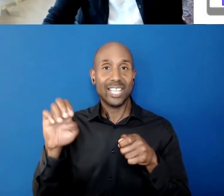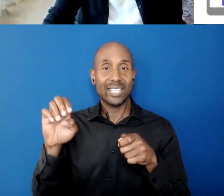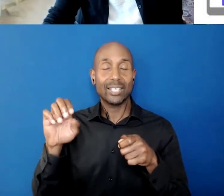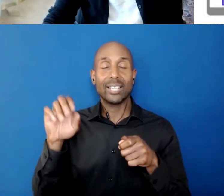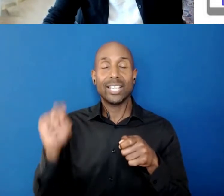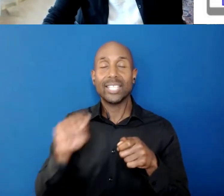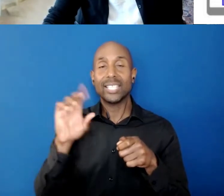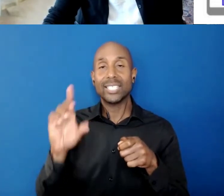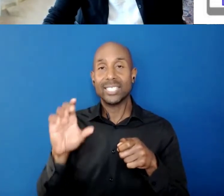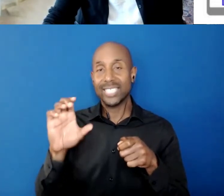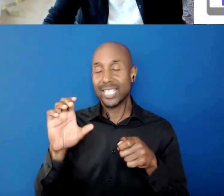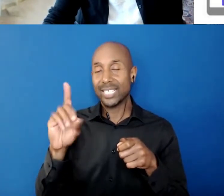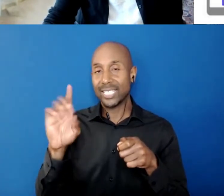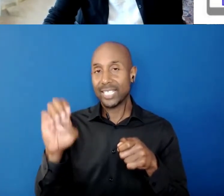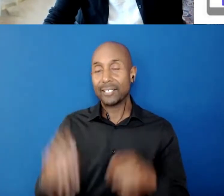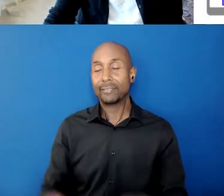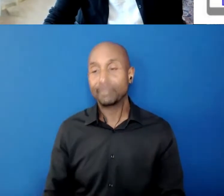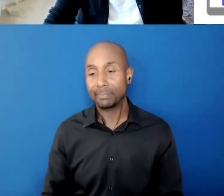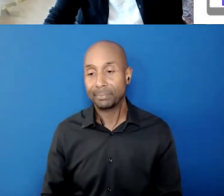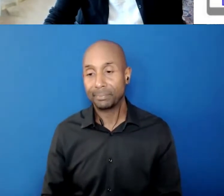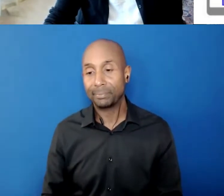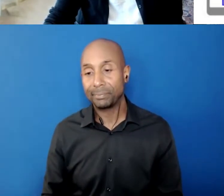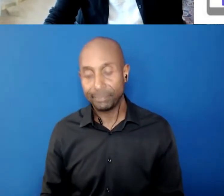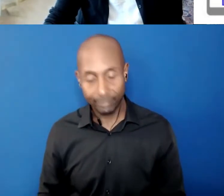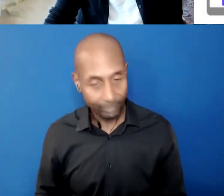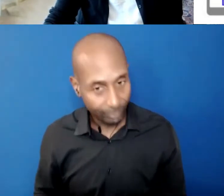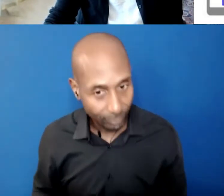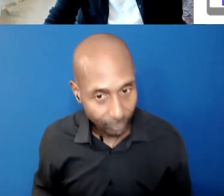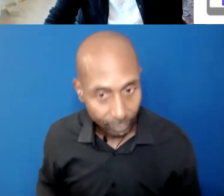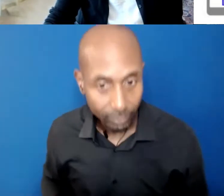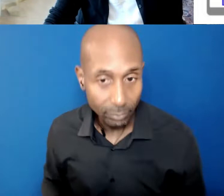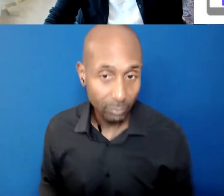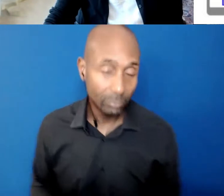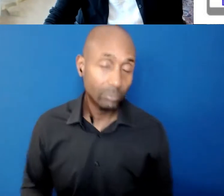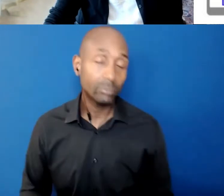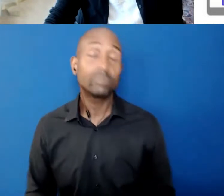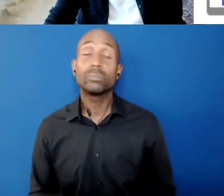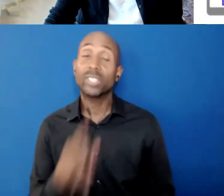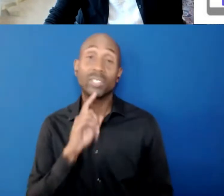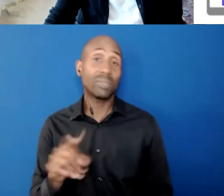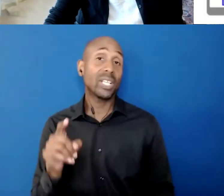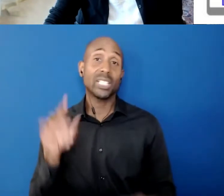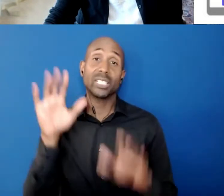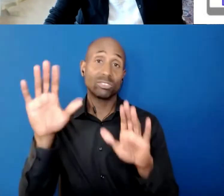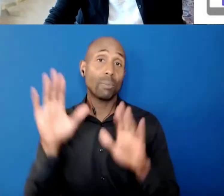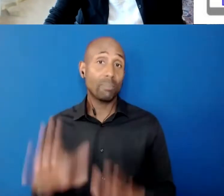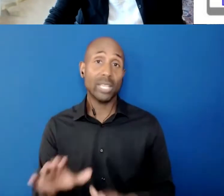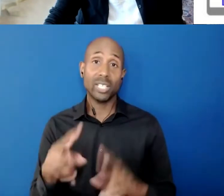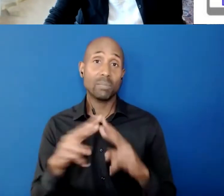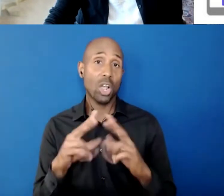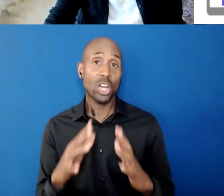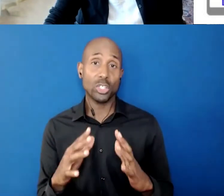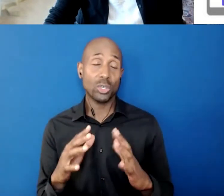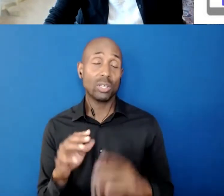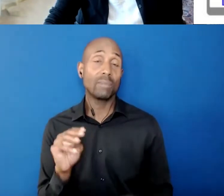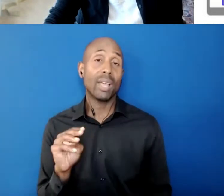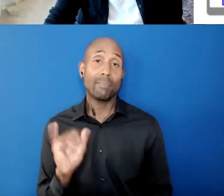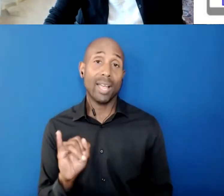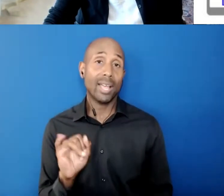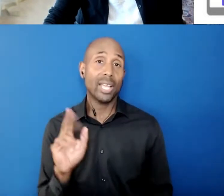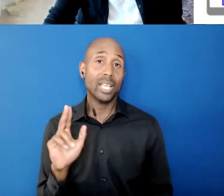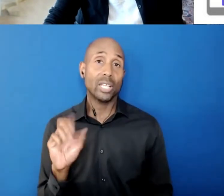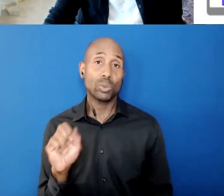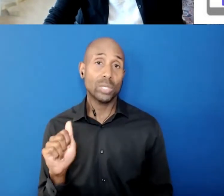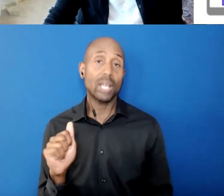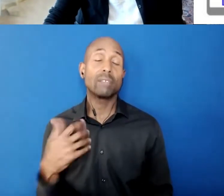administer the clearinghouse. It's a tremendous partner for us, MIUSA itself.